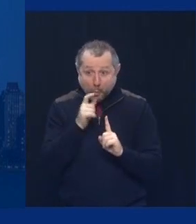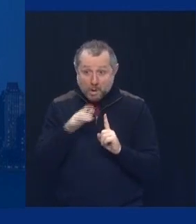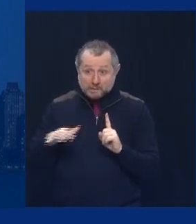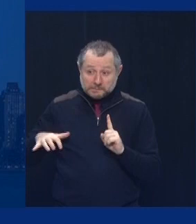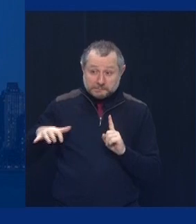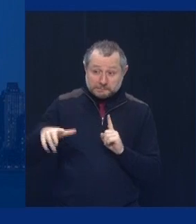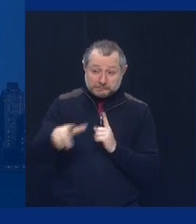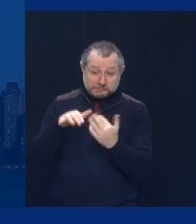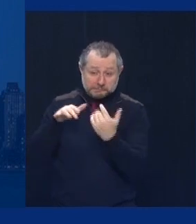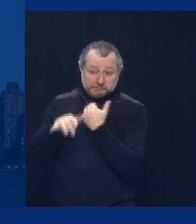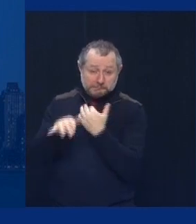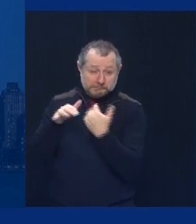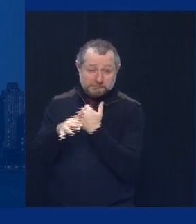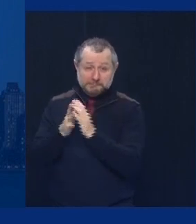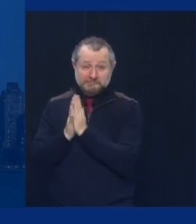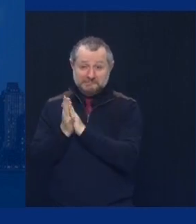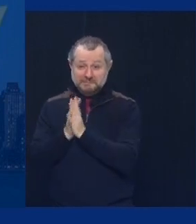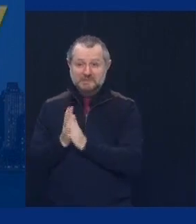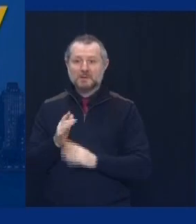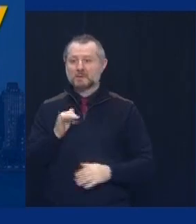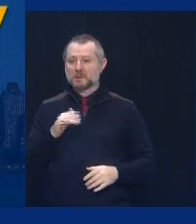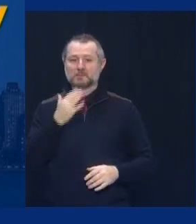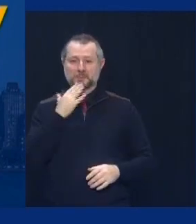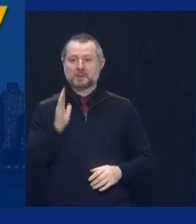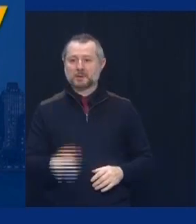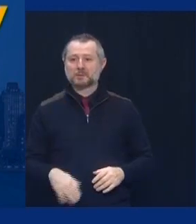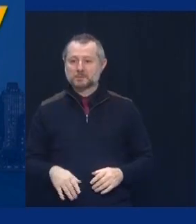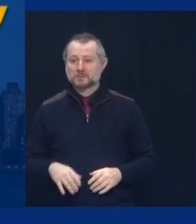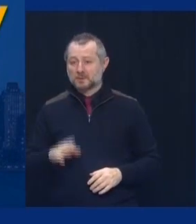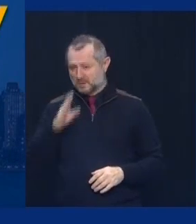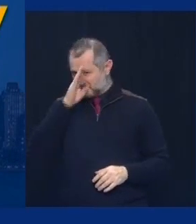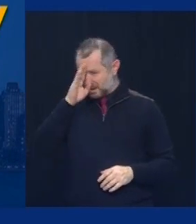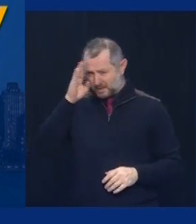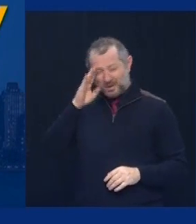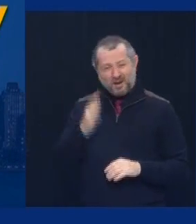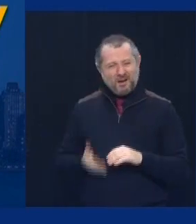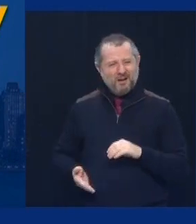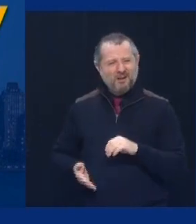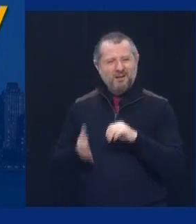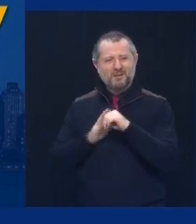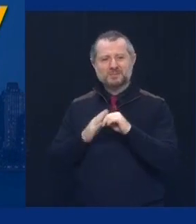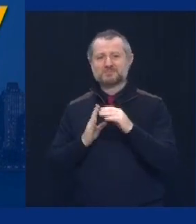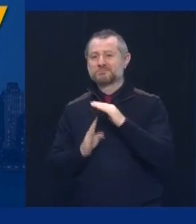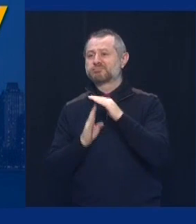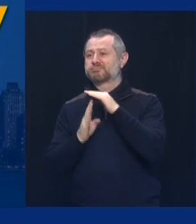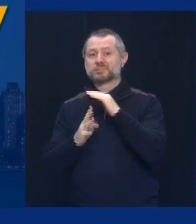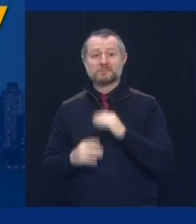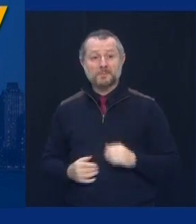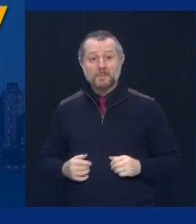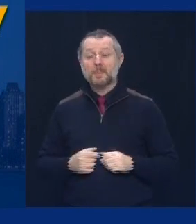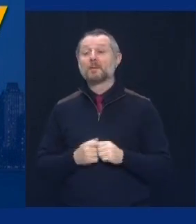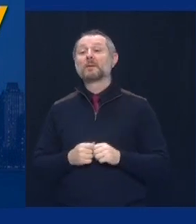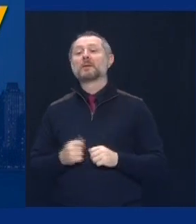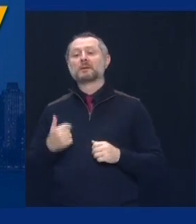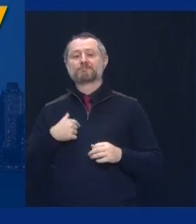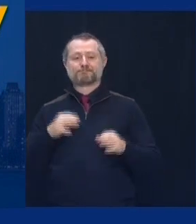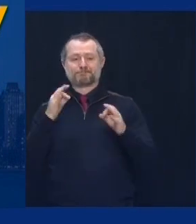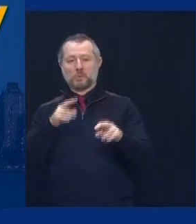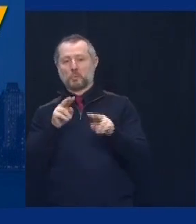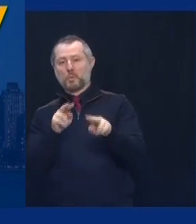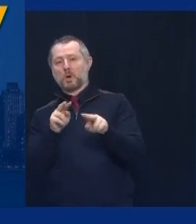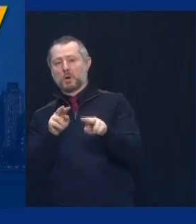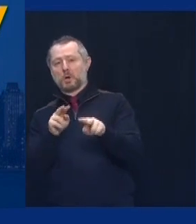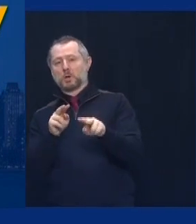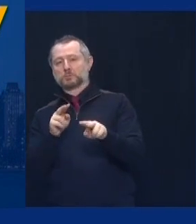The hospitalizations have continued to increase in New York City. We said that we would watch it. If